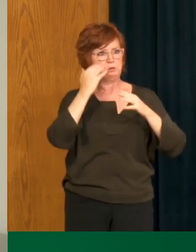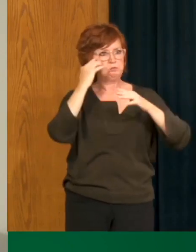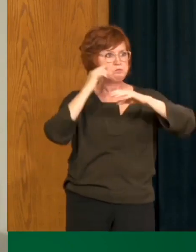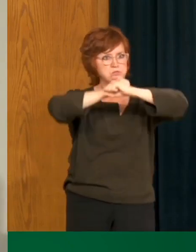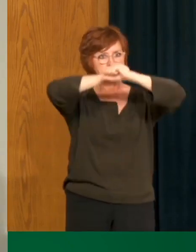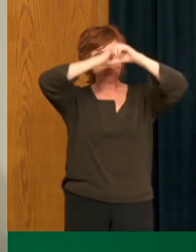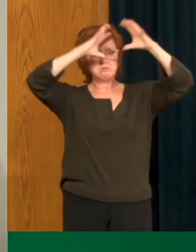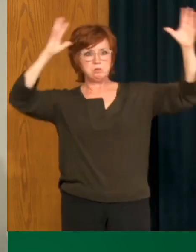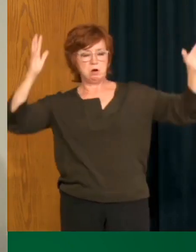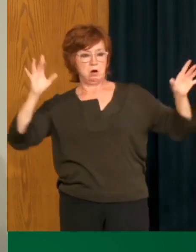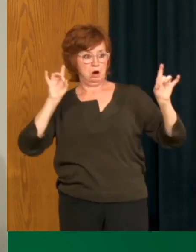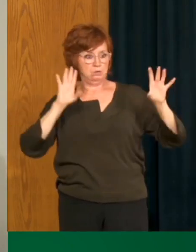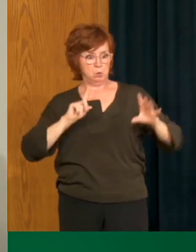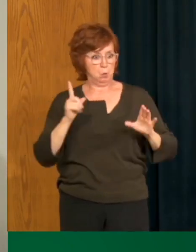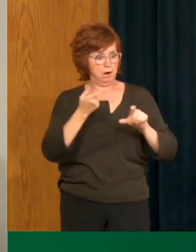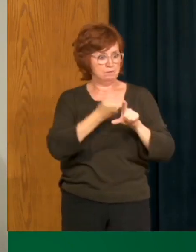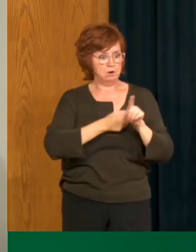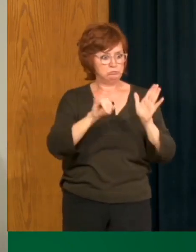because